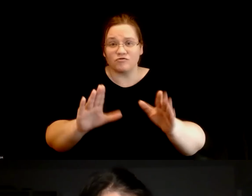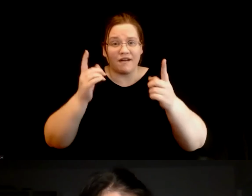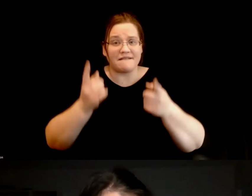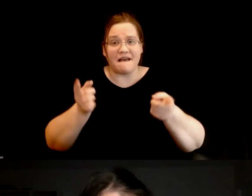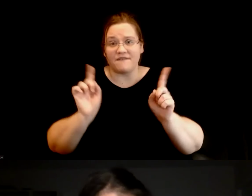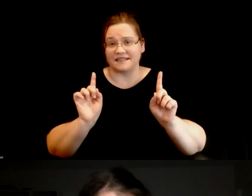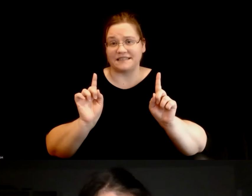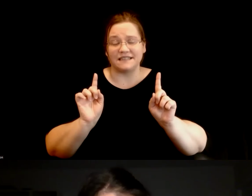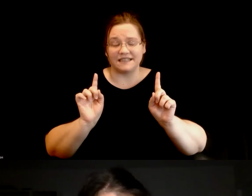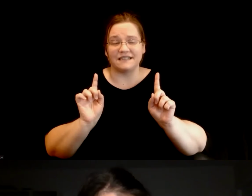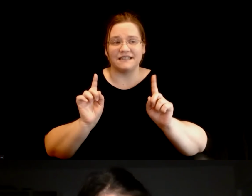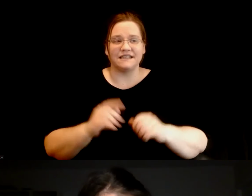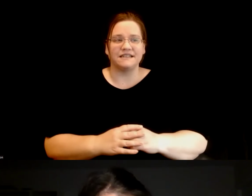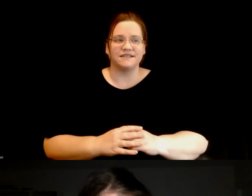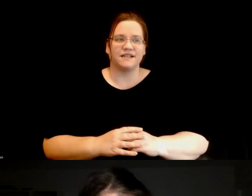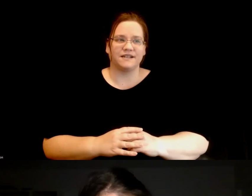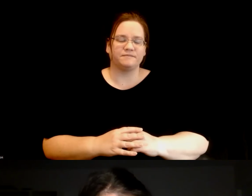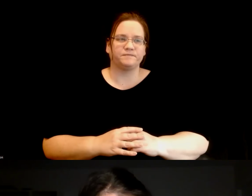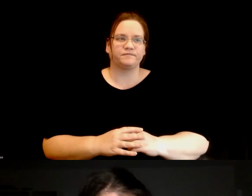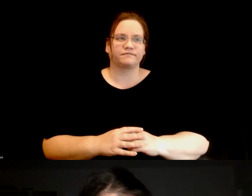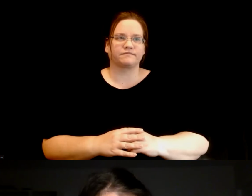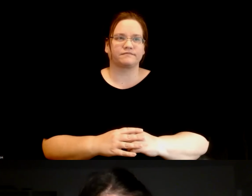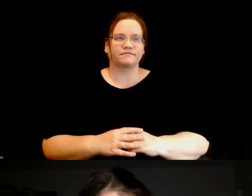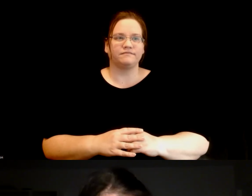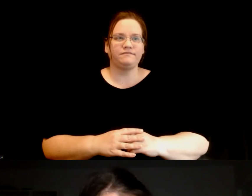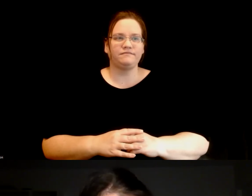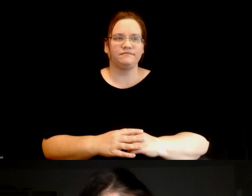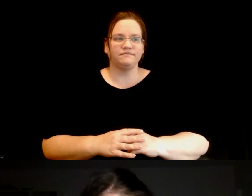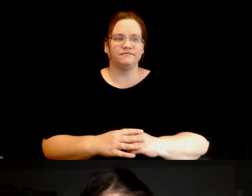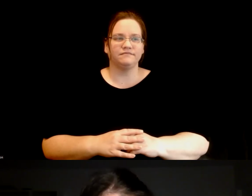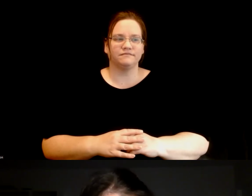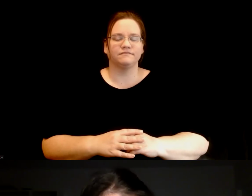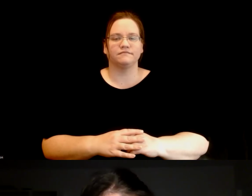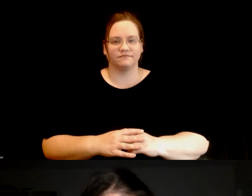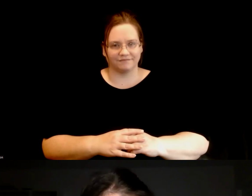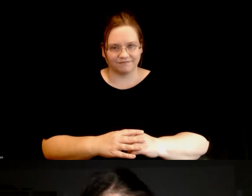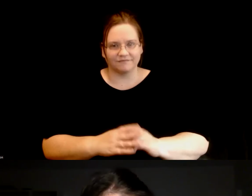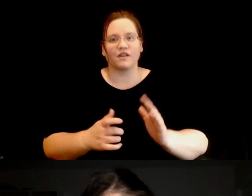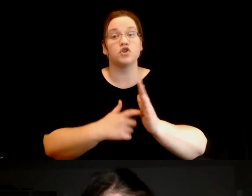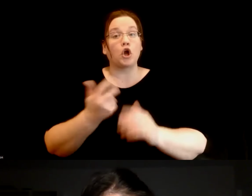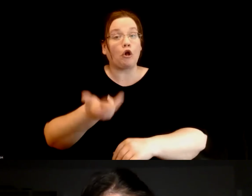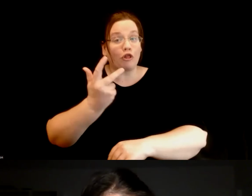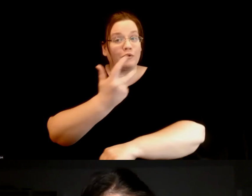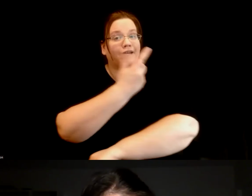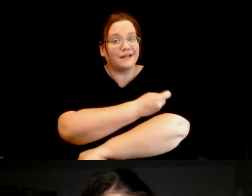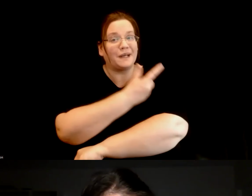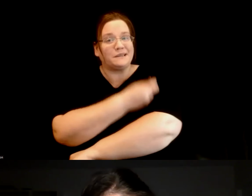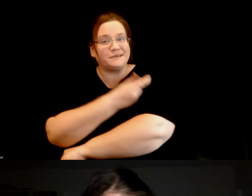efficacy. So the immune response that we were looking for, it did take 3 doses of the vaccine,